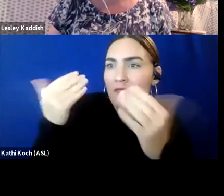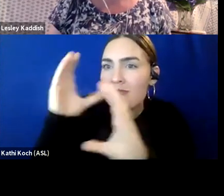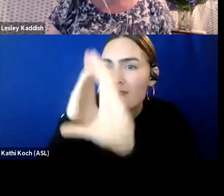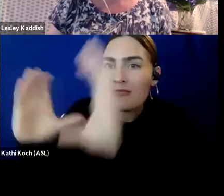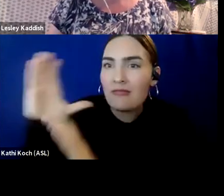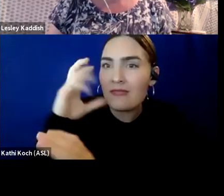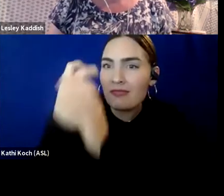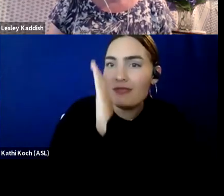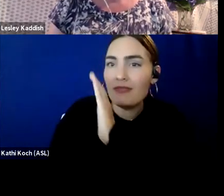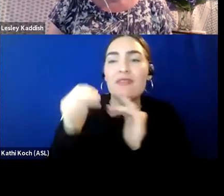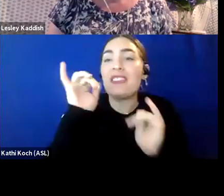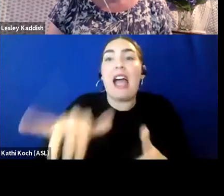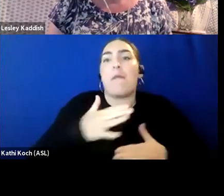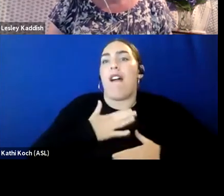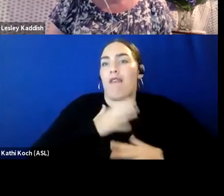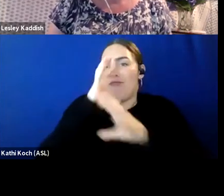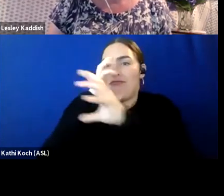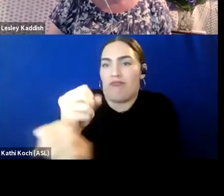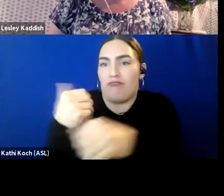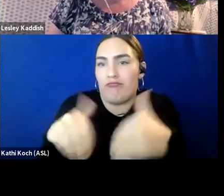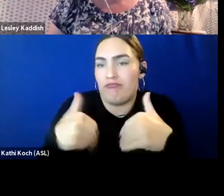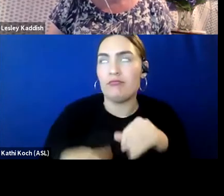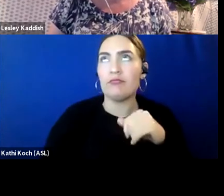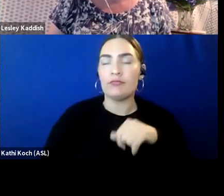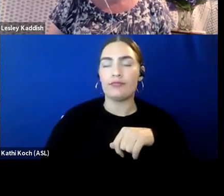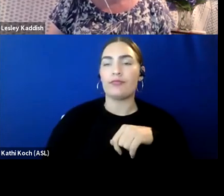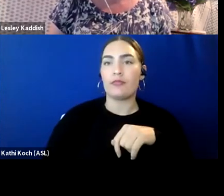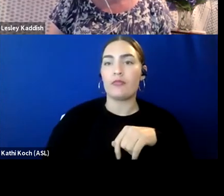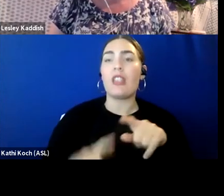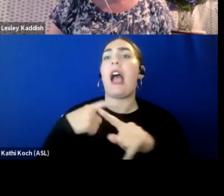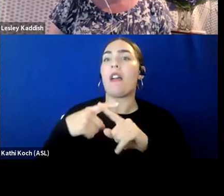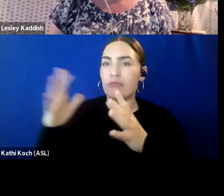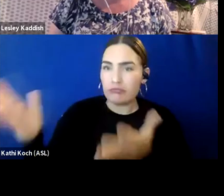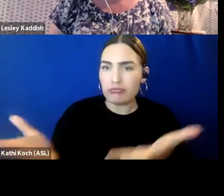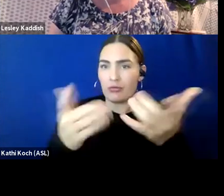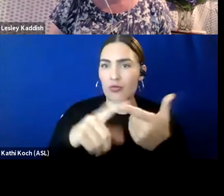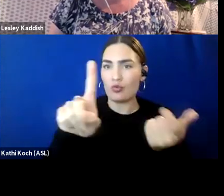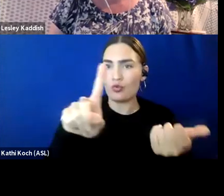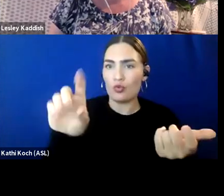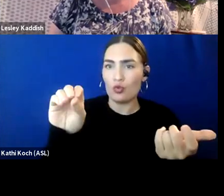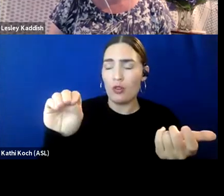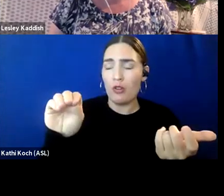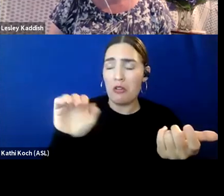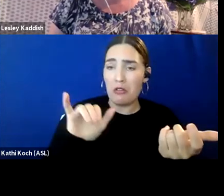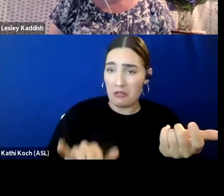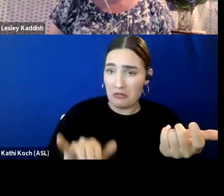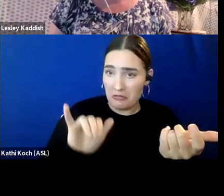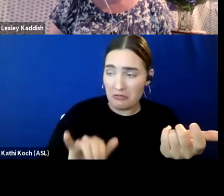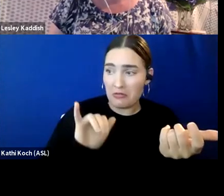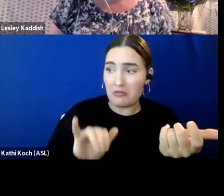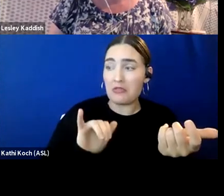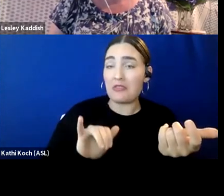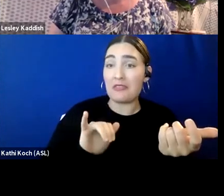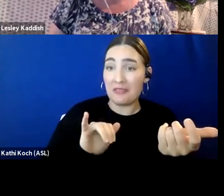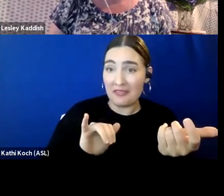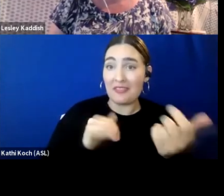like a real draw for me. So then it moved to Zoom. And so that was strange. So I've gotten to know